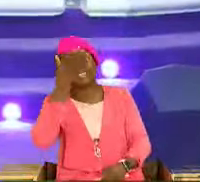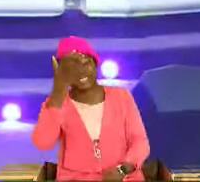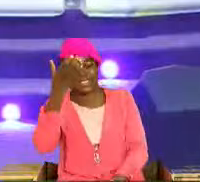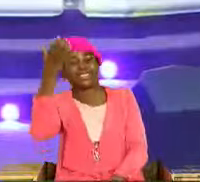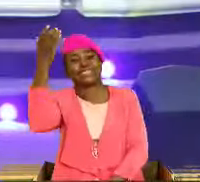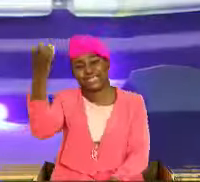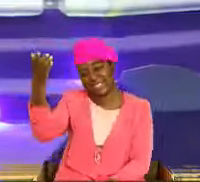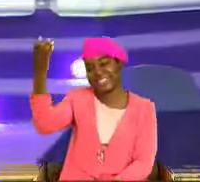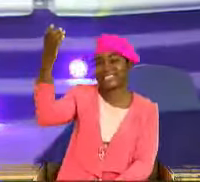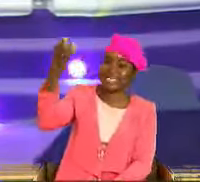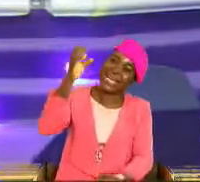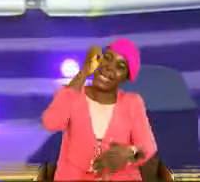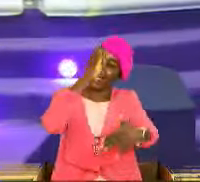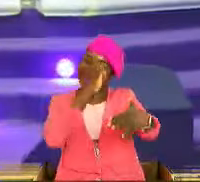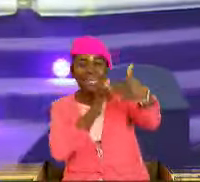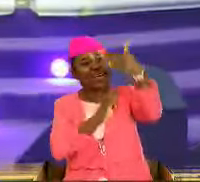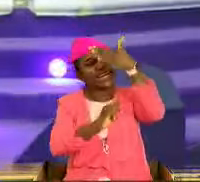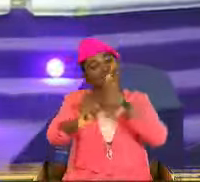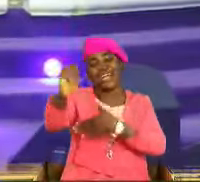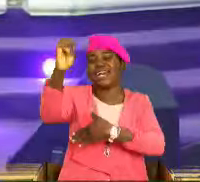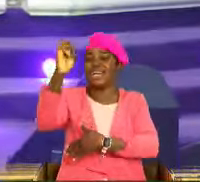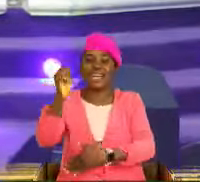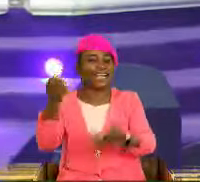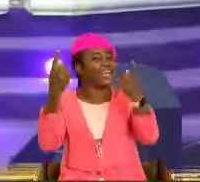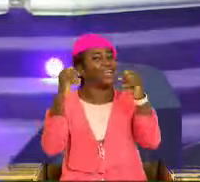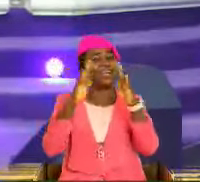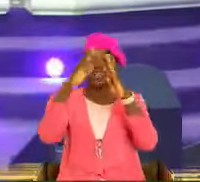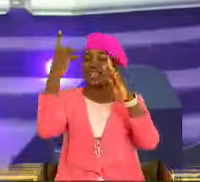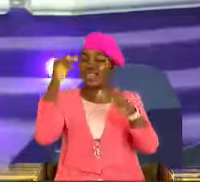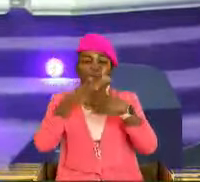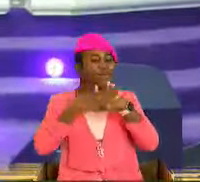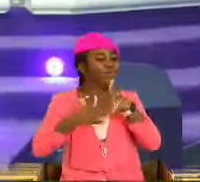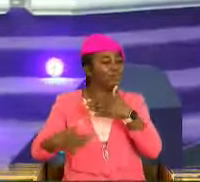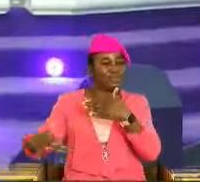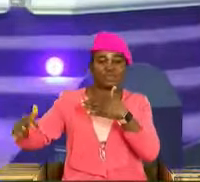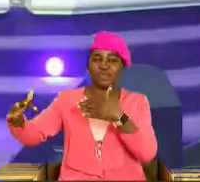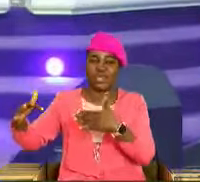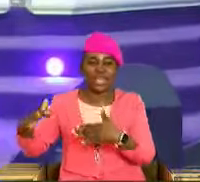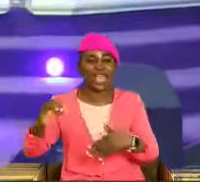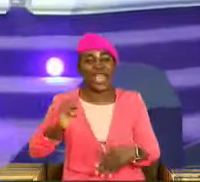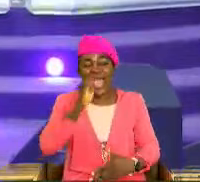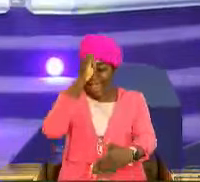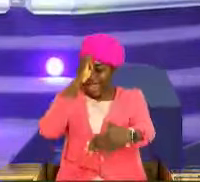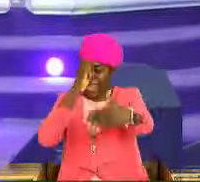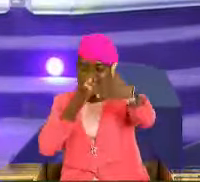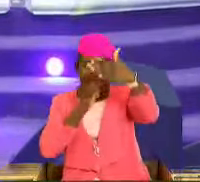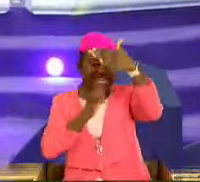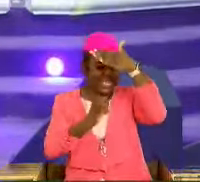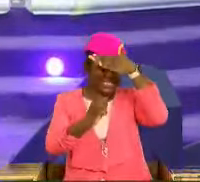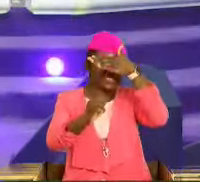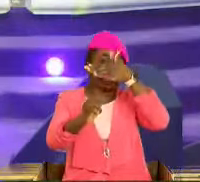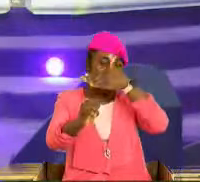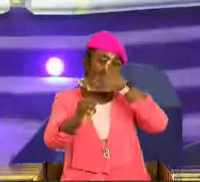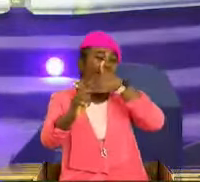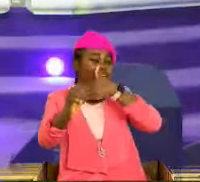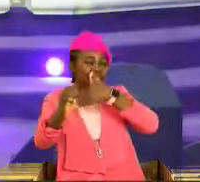Ro come in up BL Elijah Ro Shout Shout